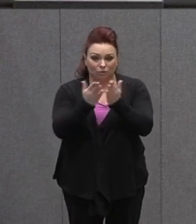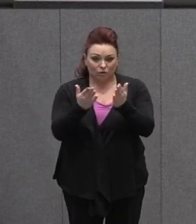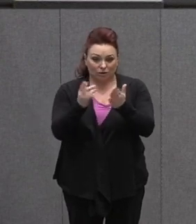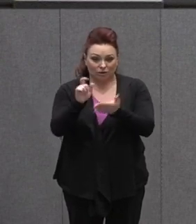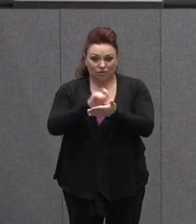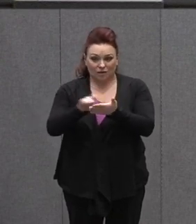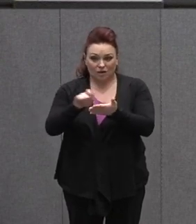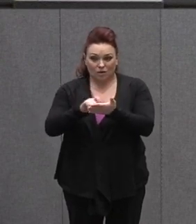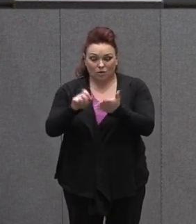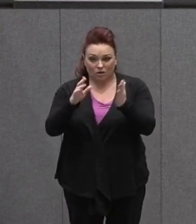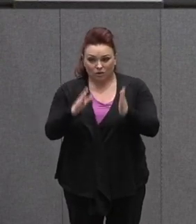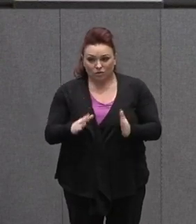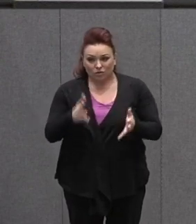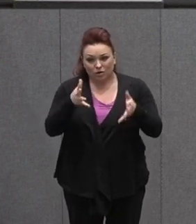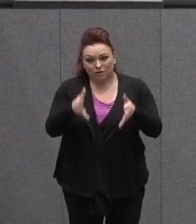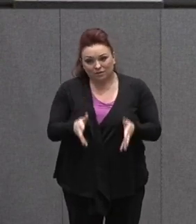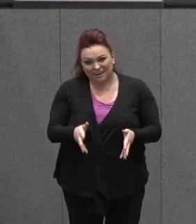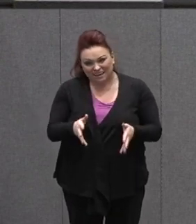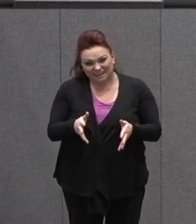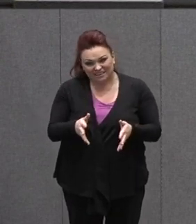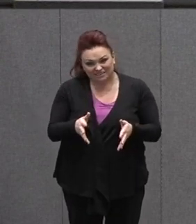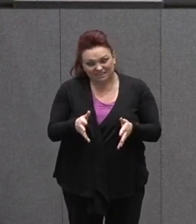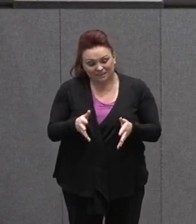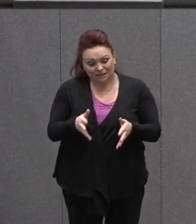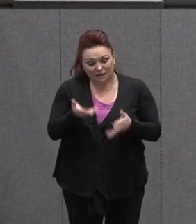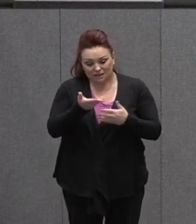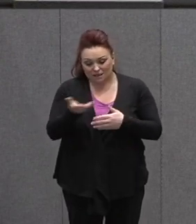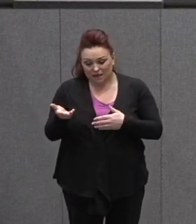leaves a lot of things up to your imagination.